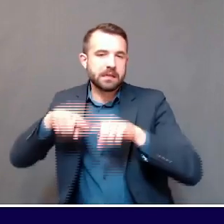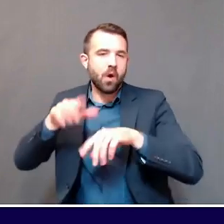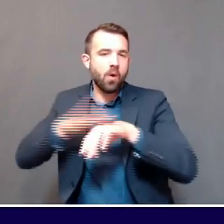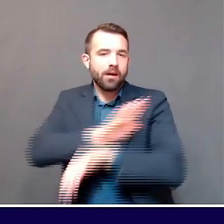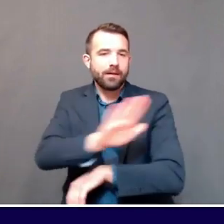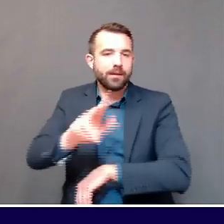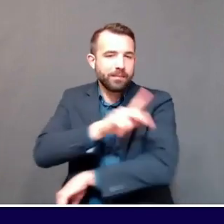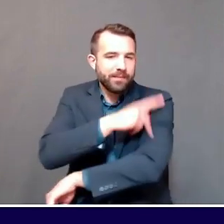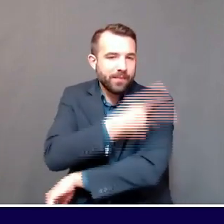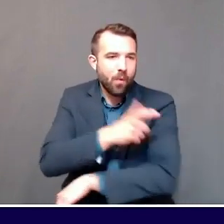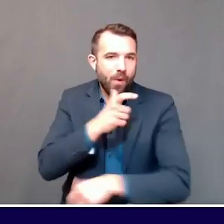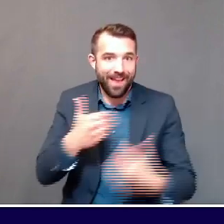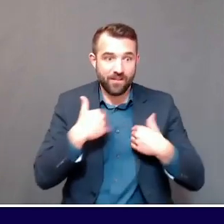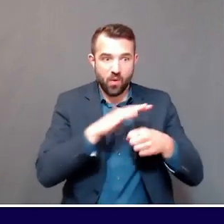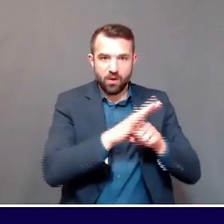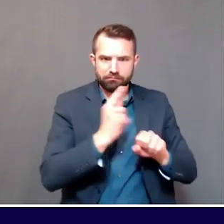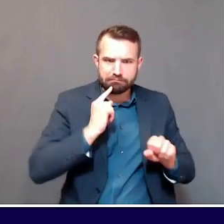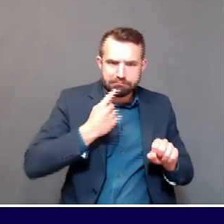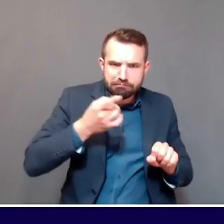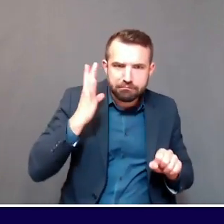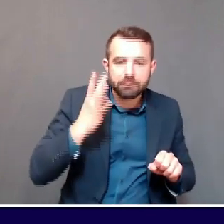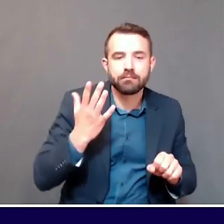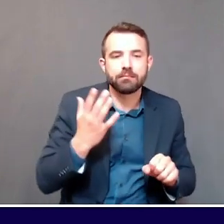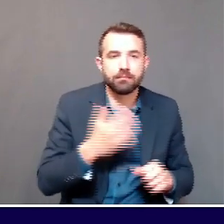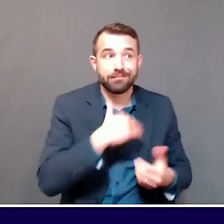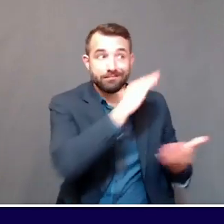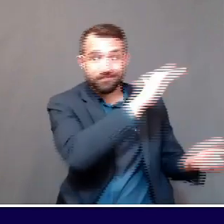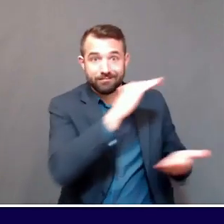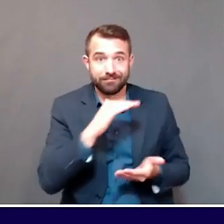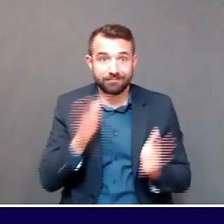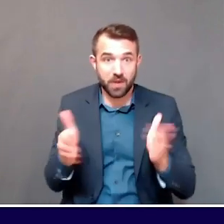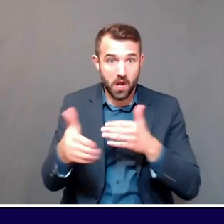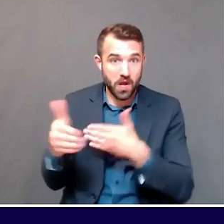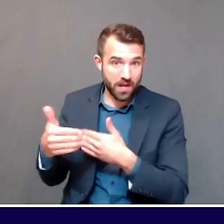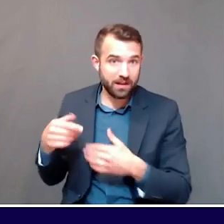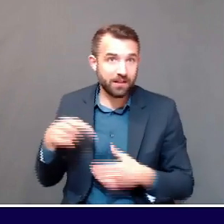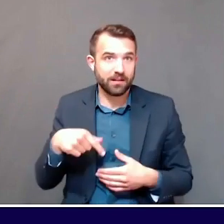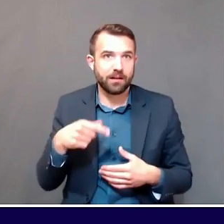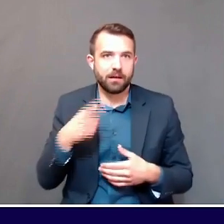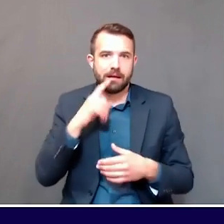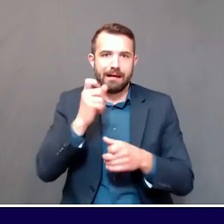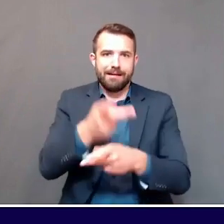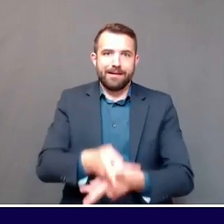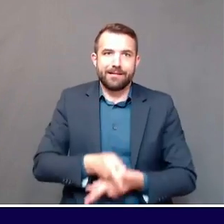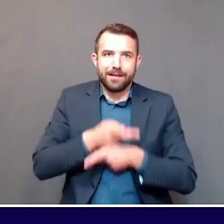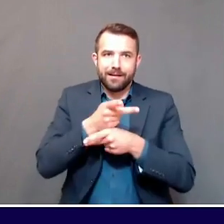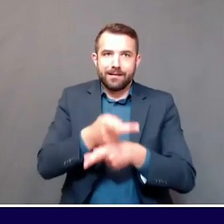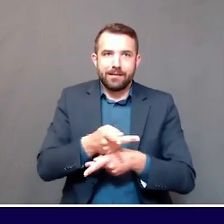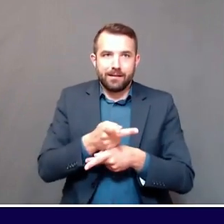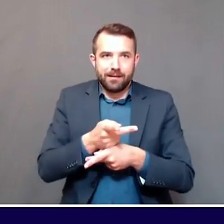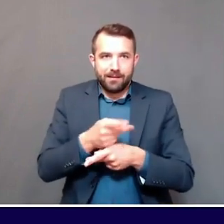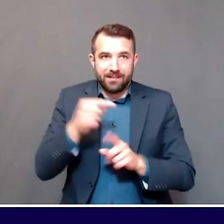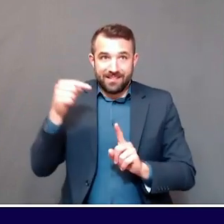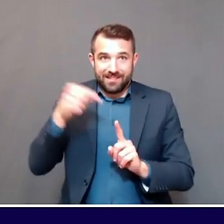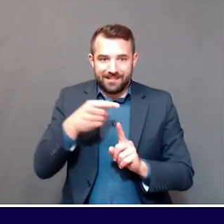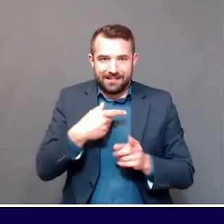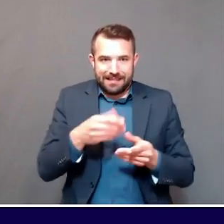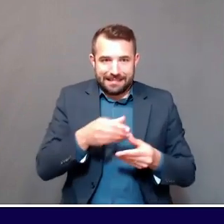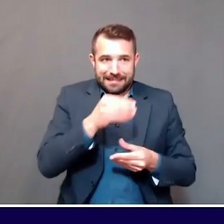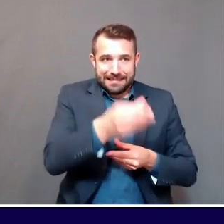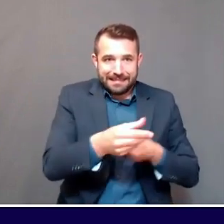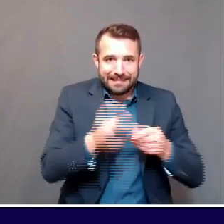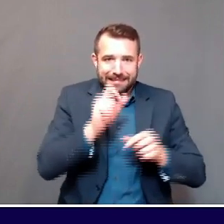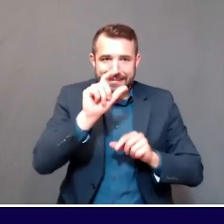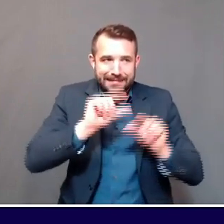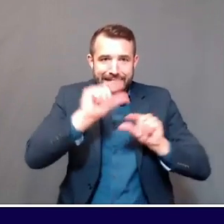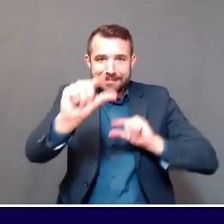yesterday required particular care and packaging. And so we were ready when the shipment arrived from FEMA because it had to be